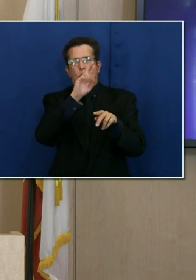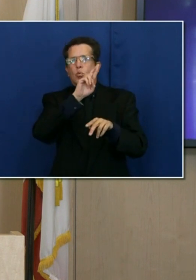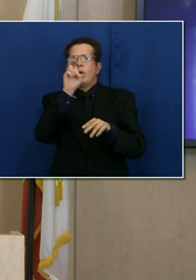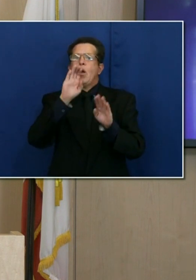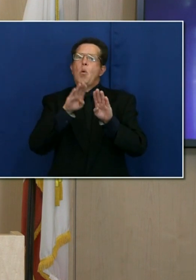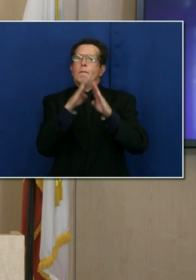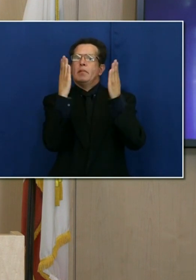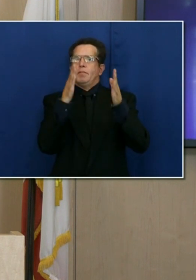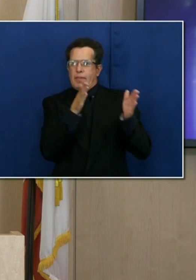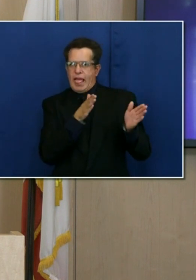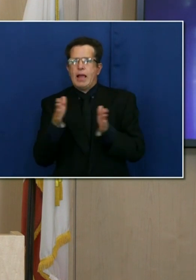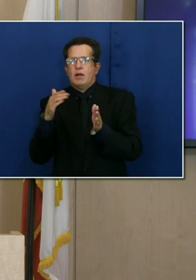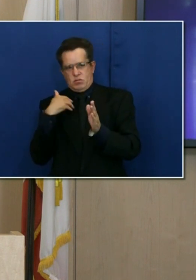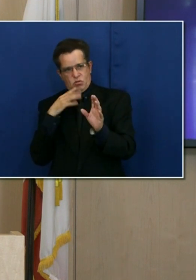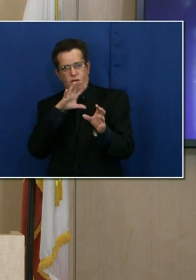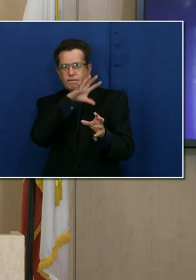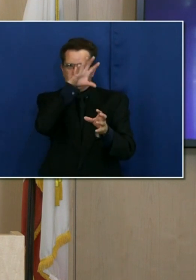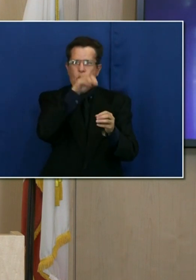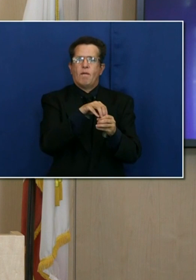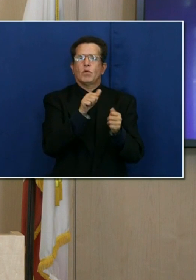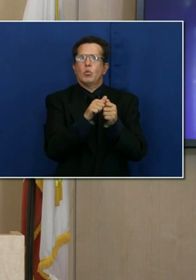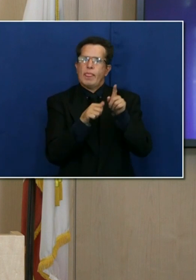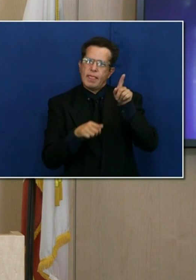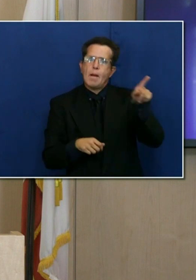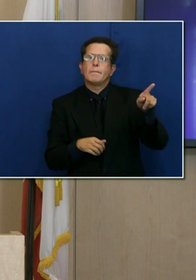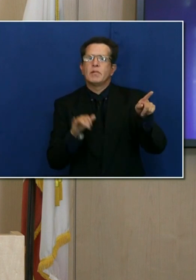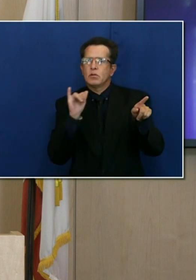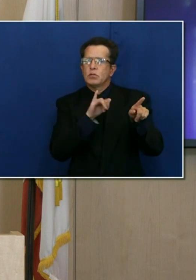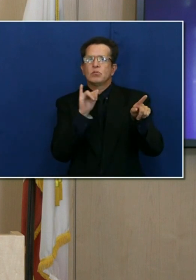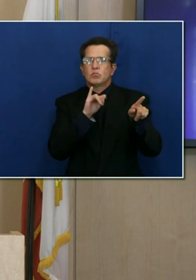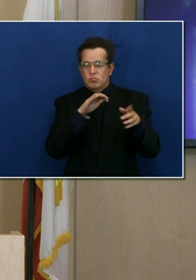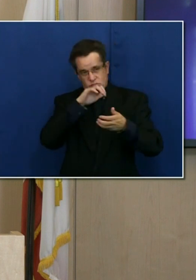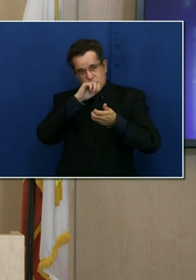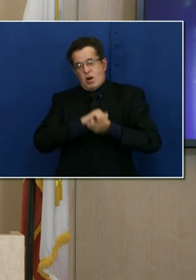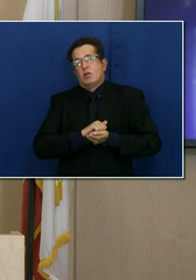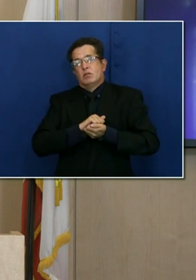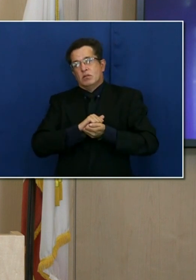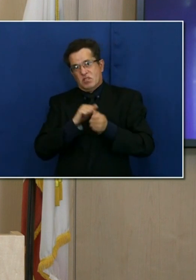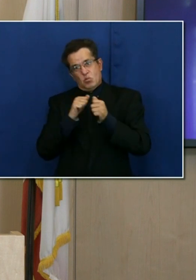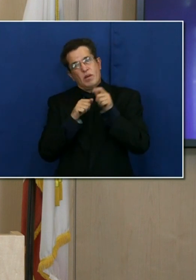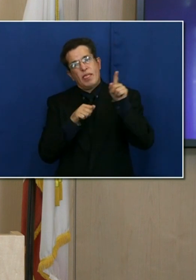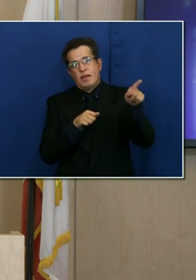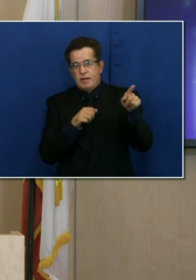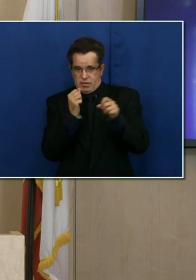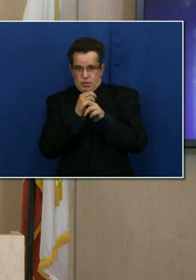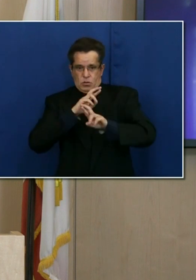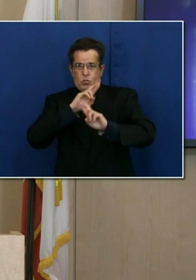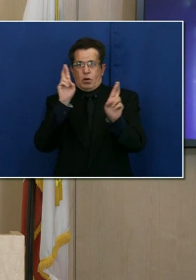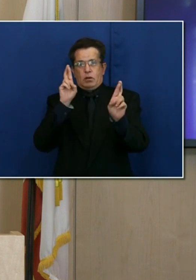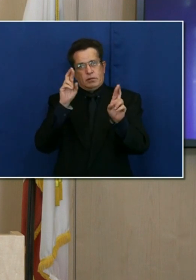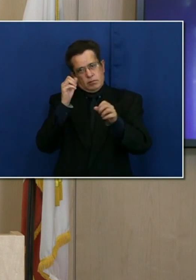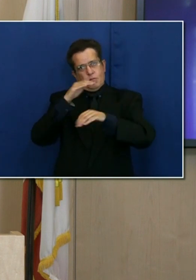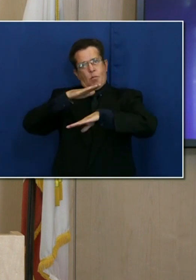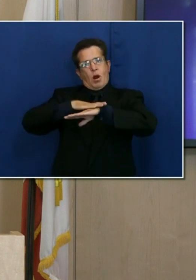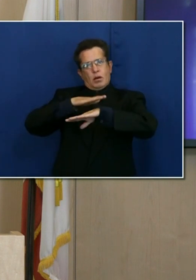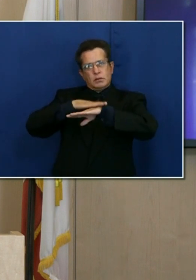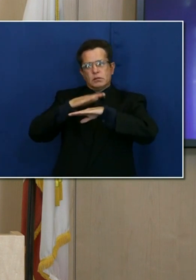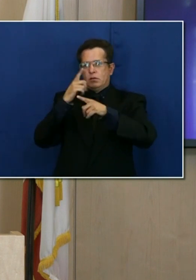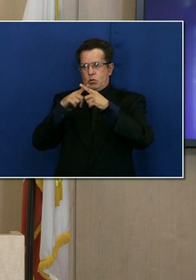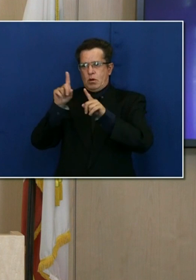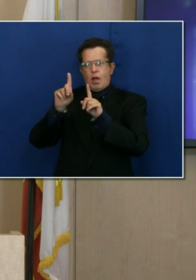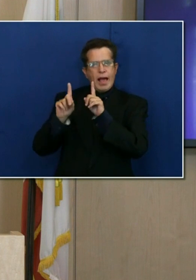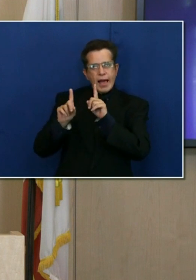plans to immediately work to institute the public health precautions of